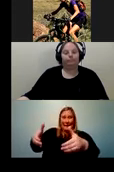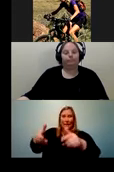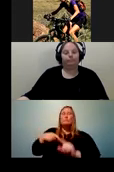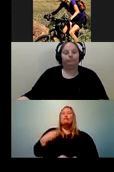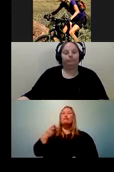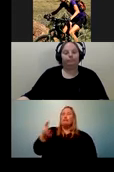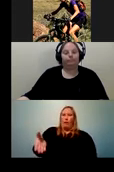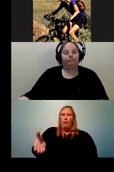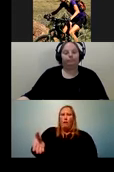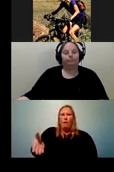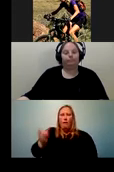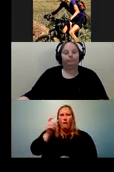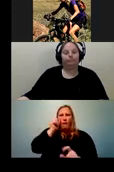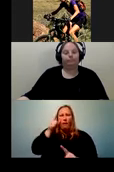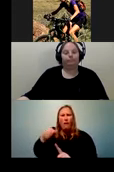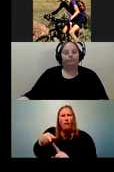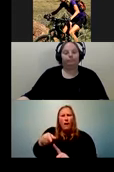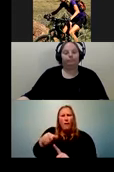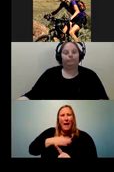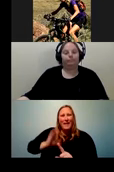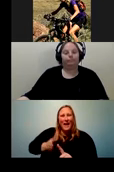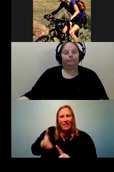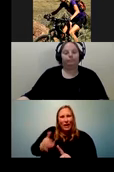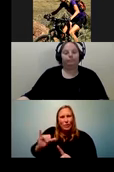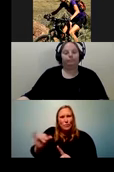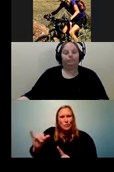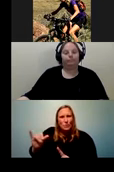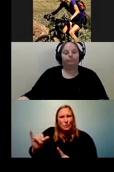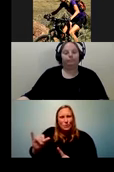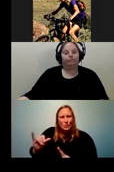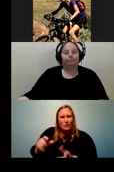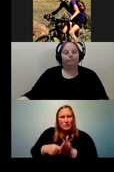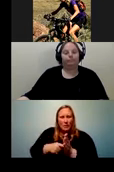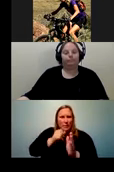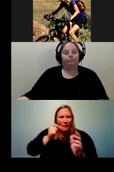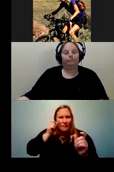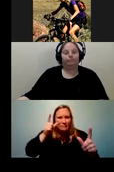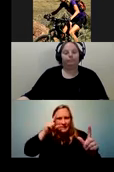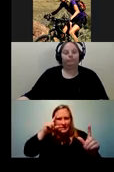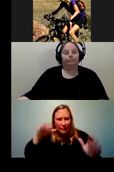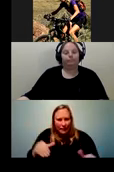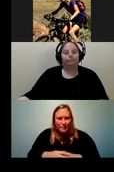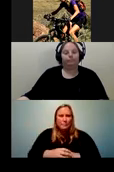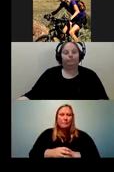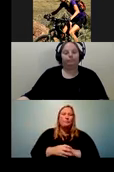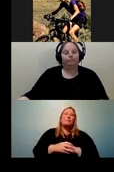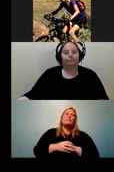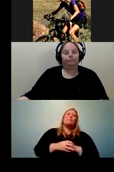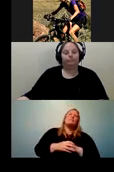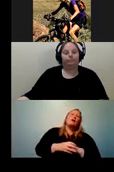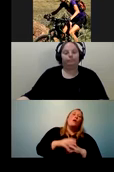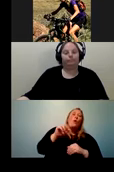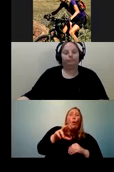unexpected dual relationship. And then there's levels of intensity. So shopping at the same store, children going to the same